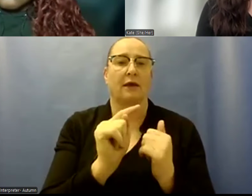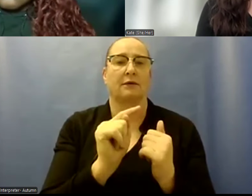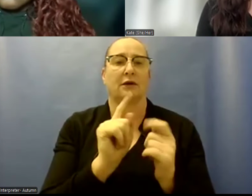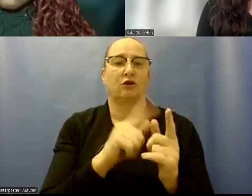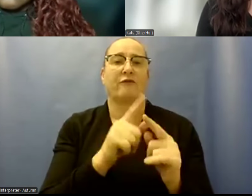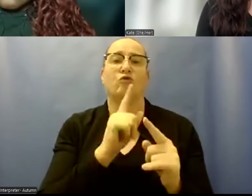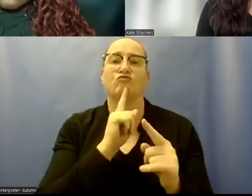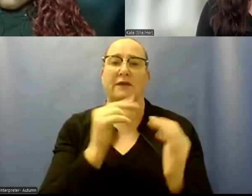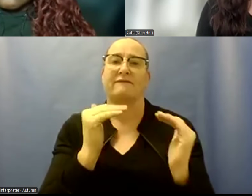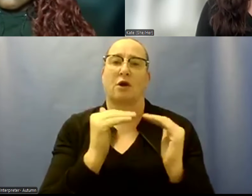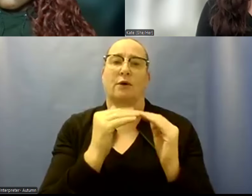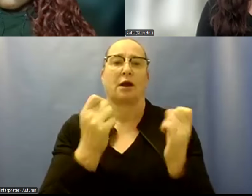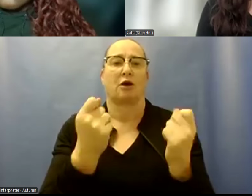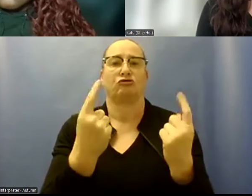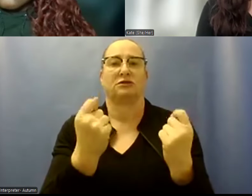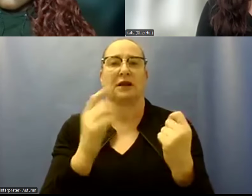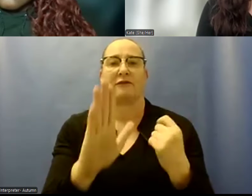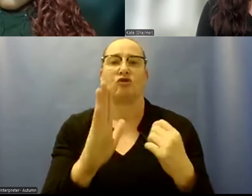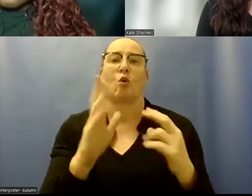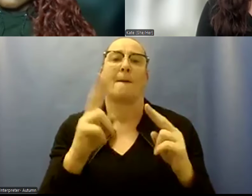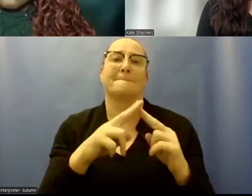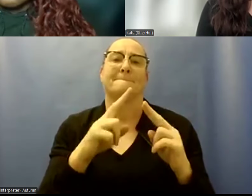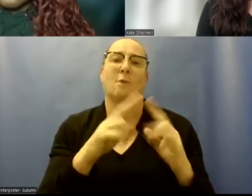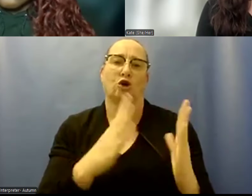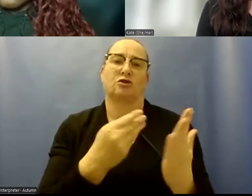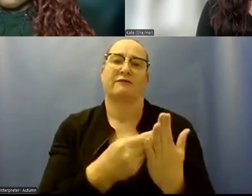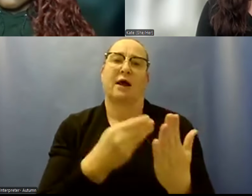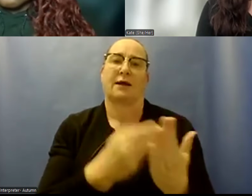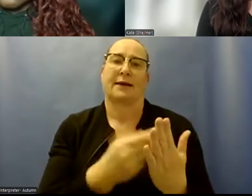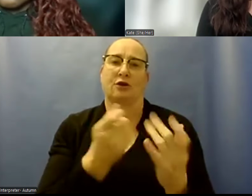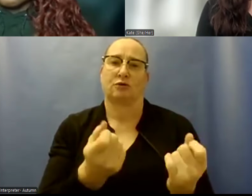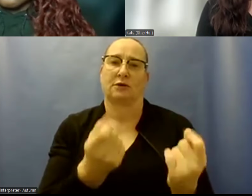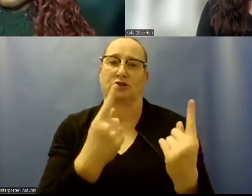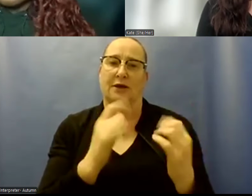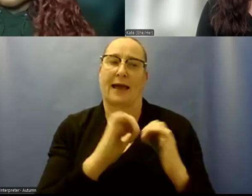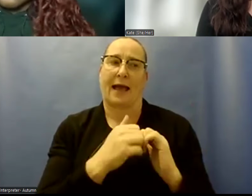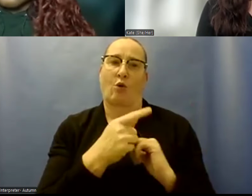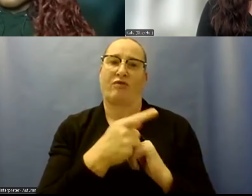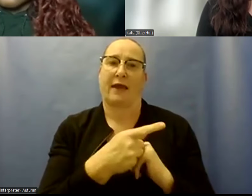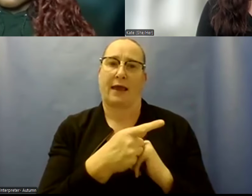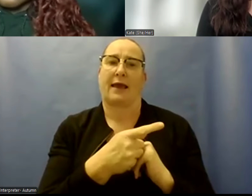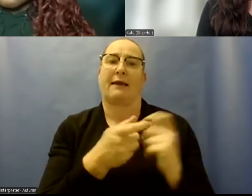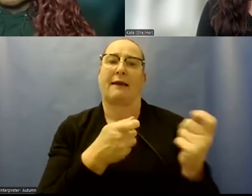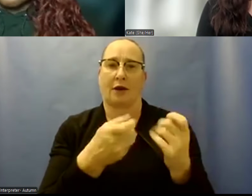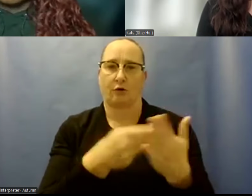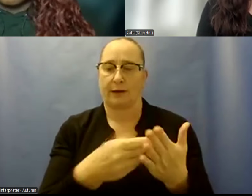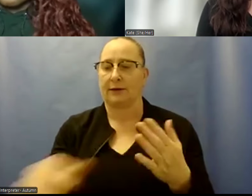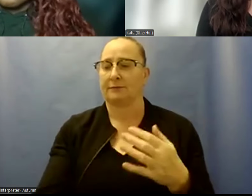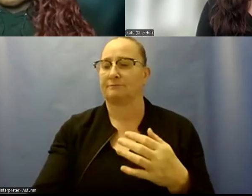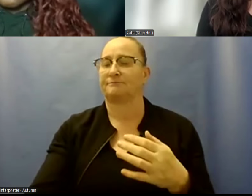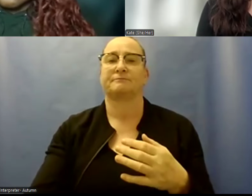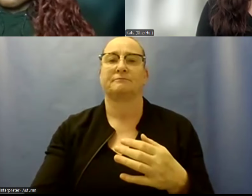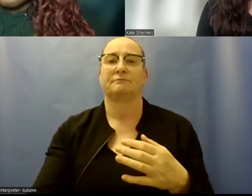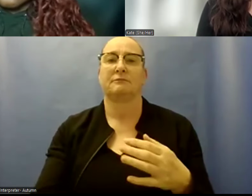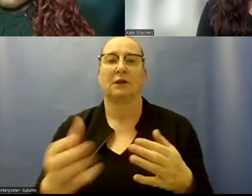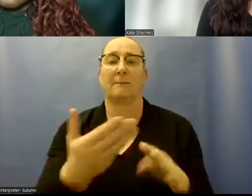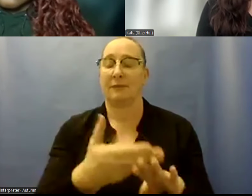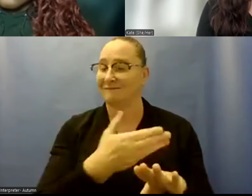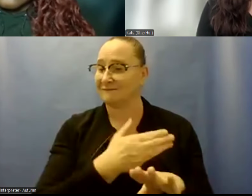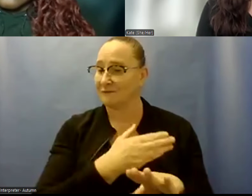really fair understanding of your partner's financial literacy and the way that they handle money before you get